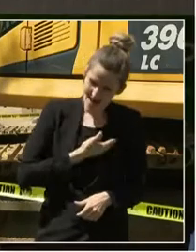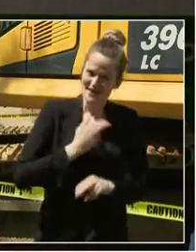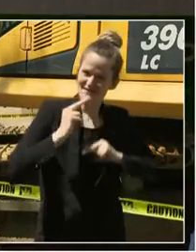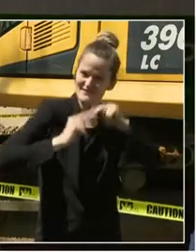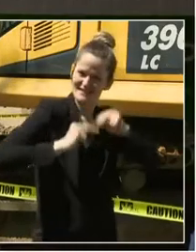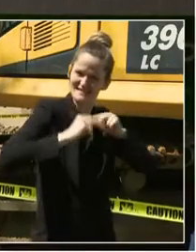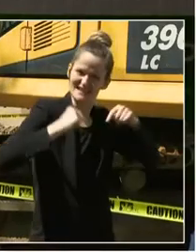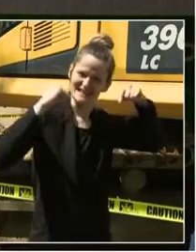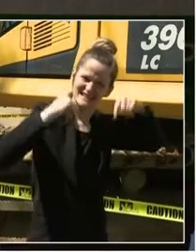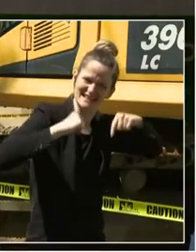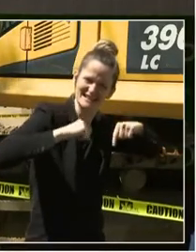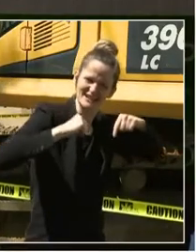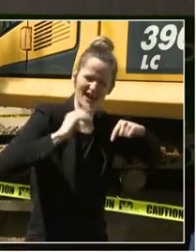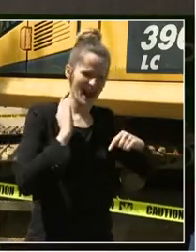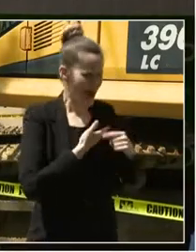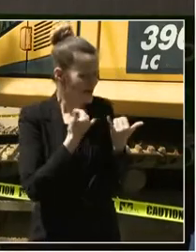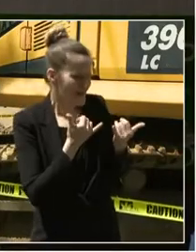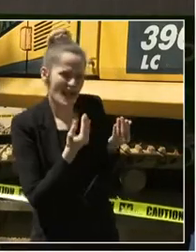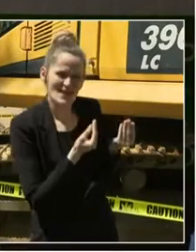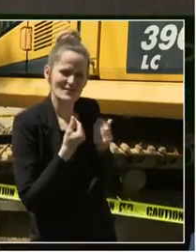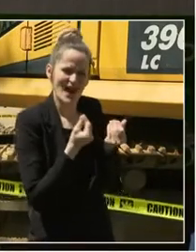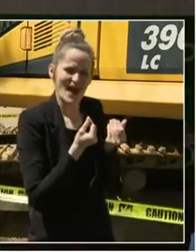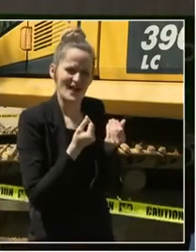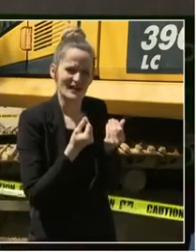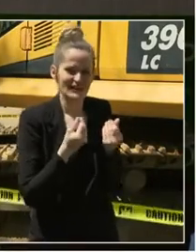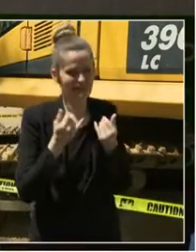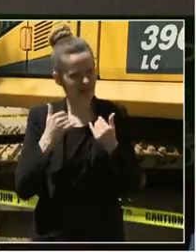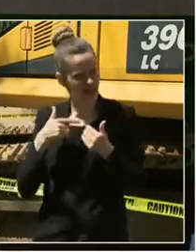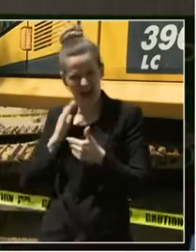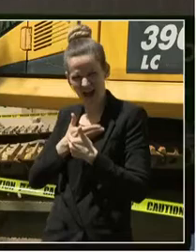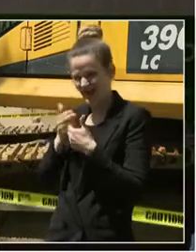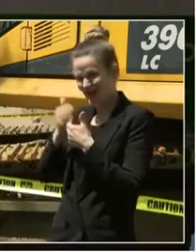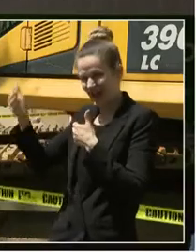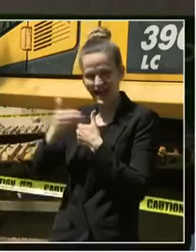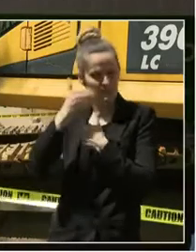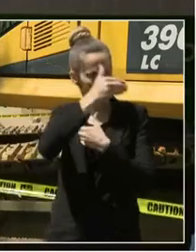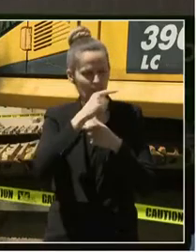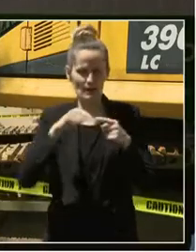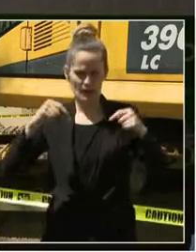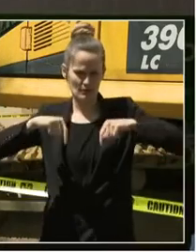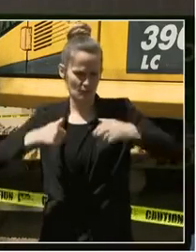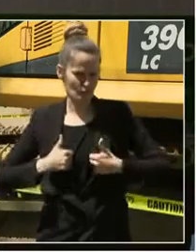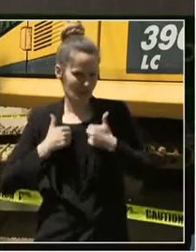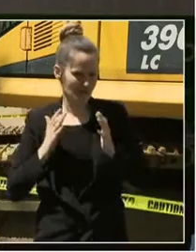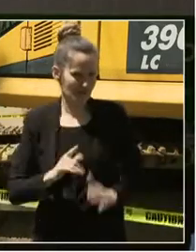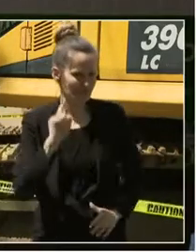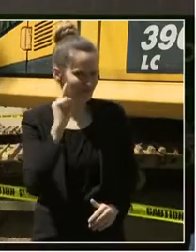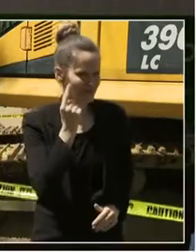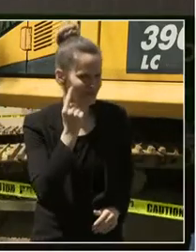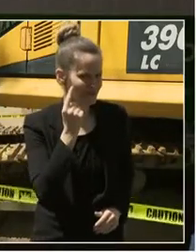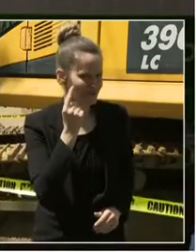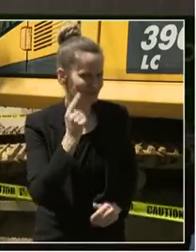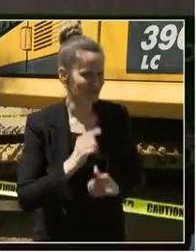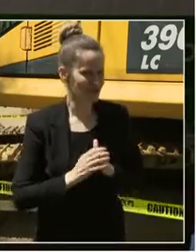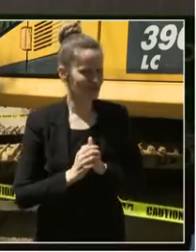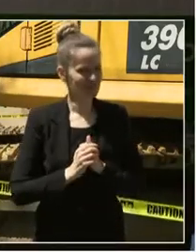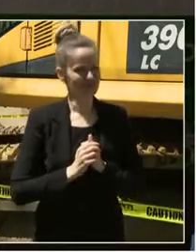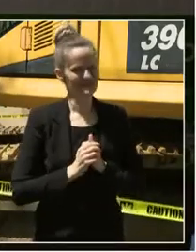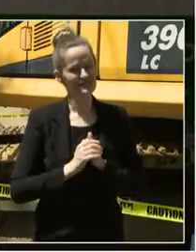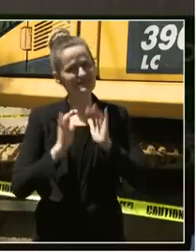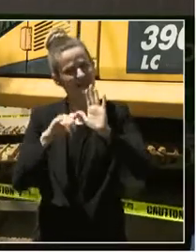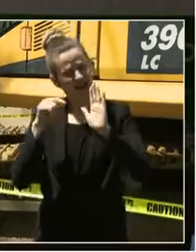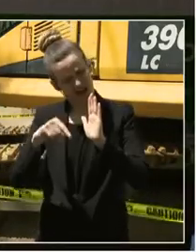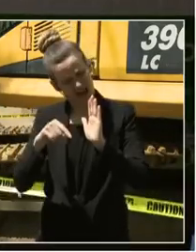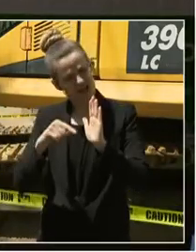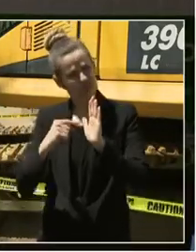And while we like our neighbors, we're DC first. But that represents what